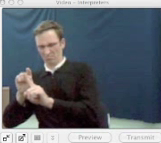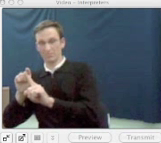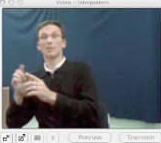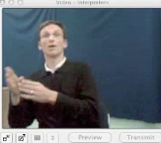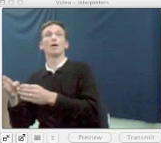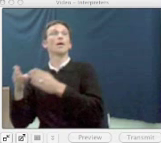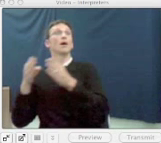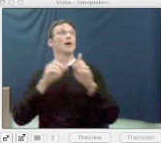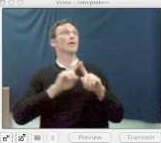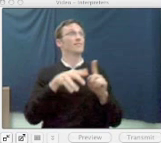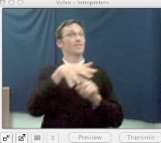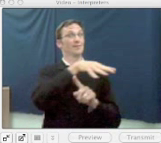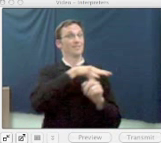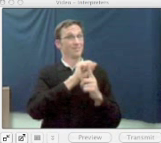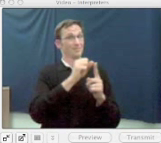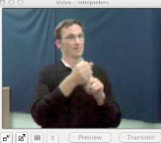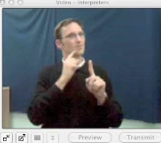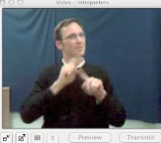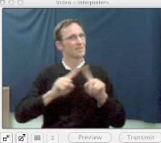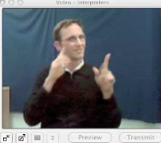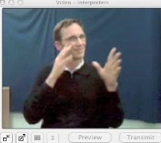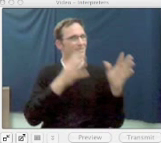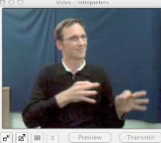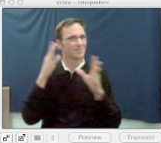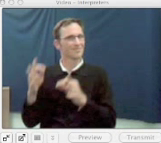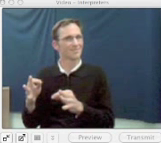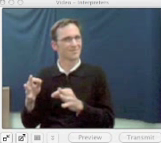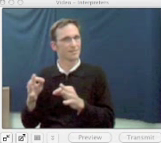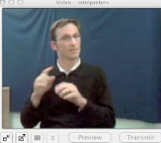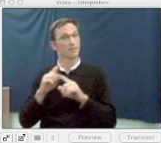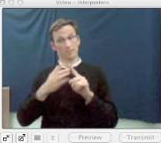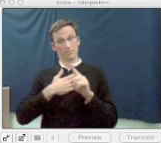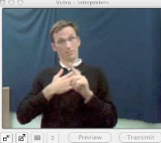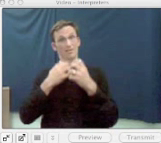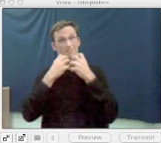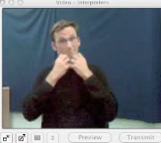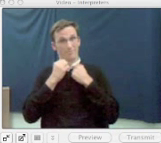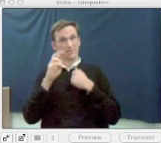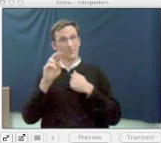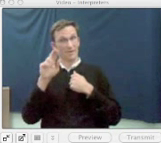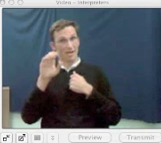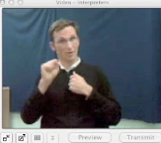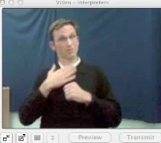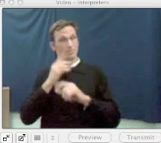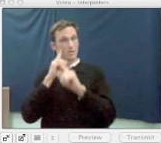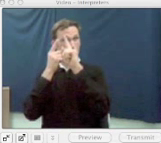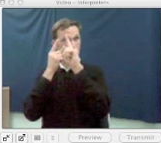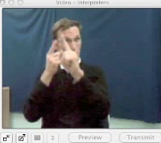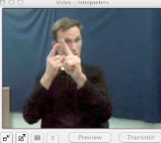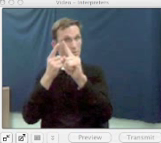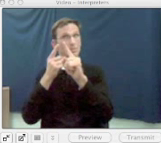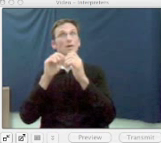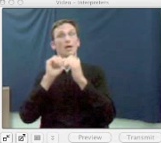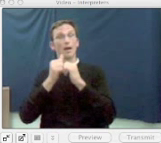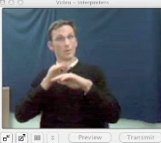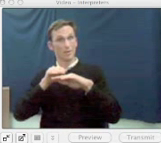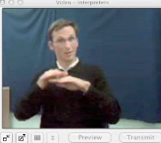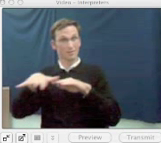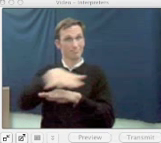decisions, because the values and principles are what stay consistent, not the decisions of the interpreter.